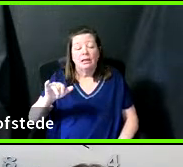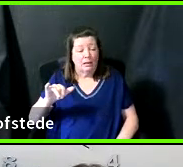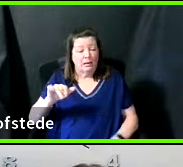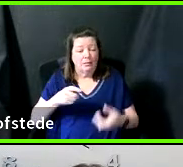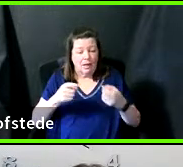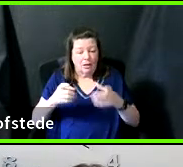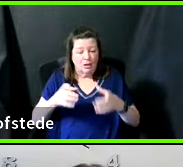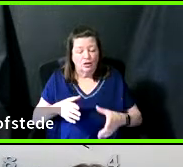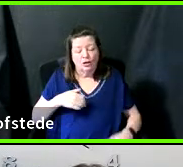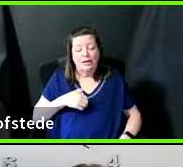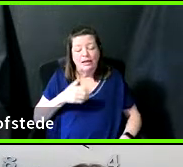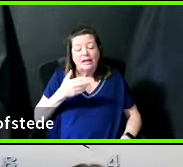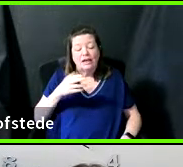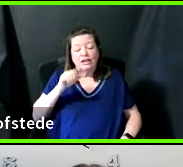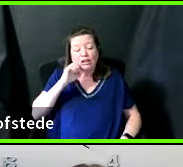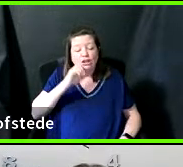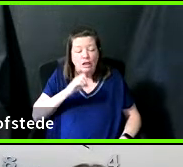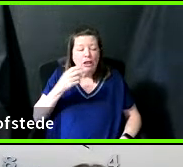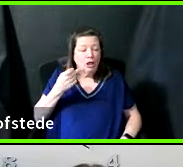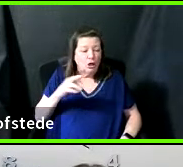She, her pronouns.